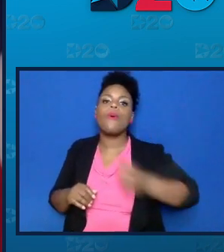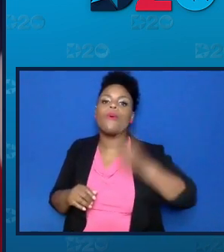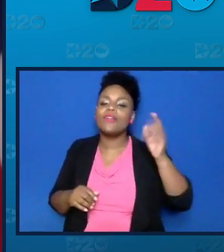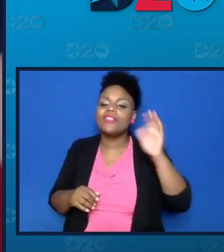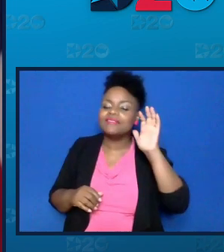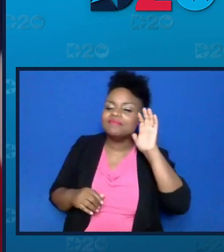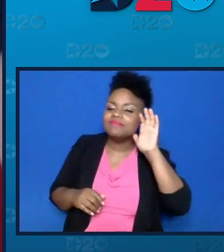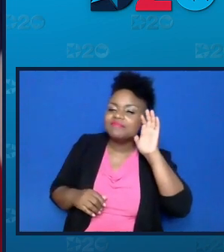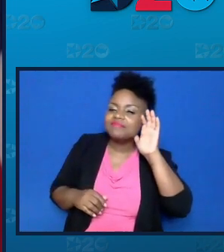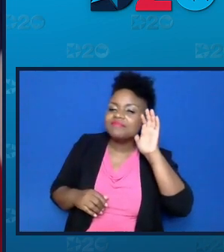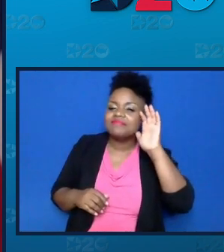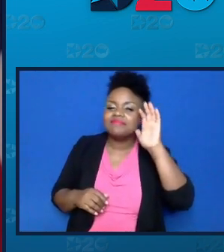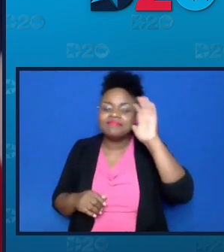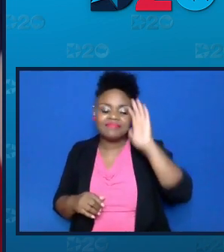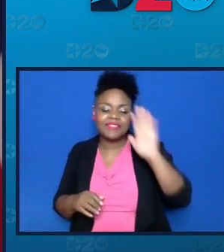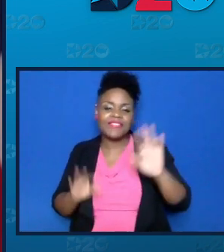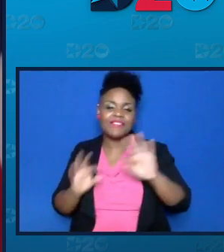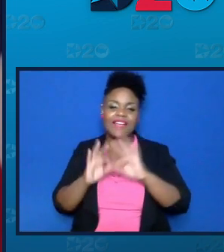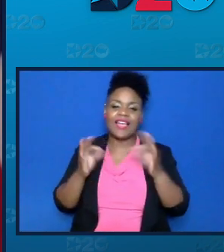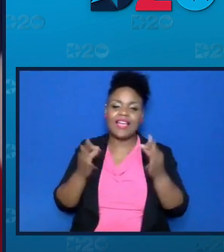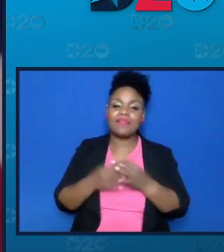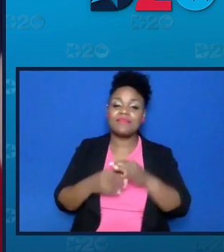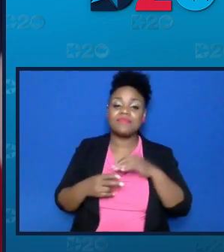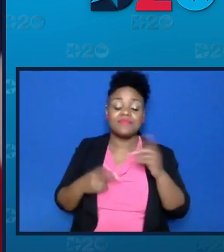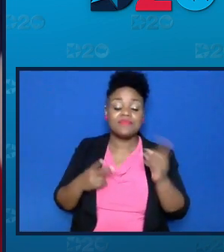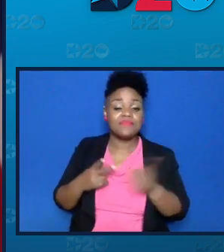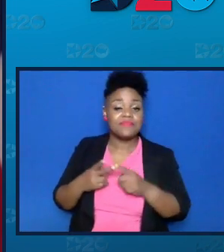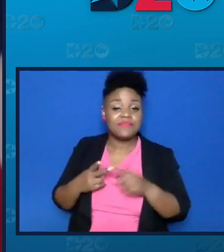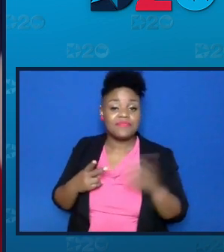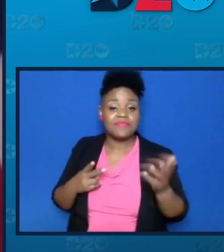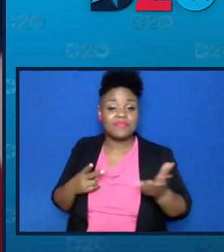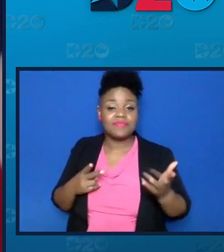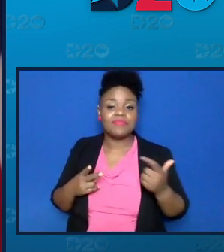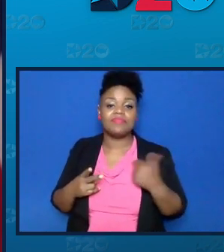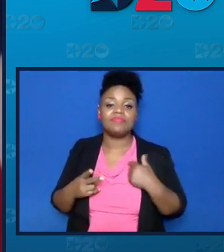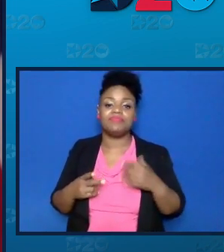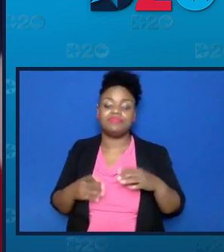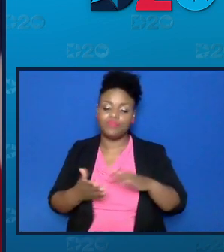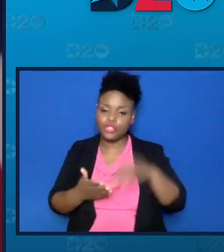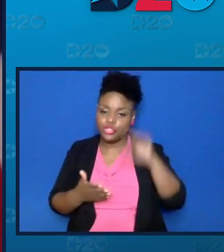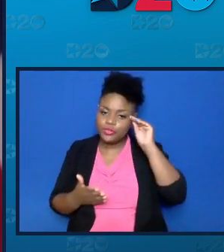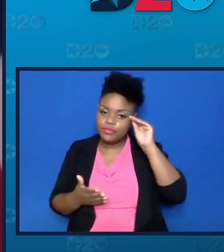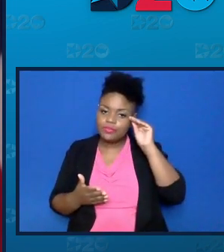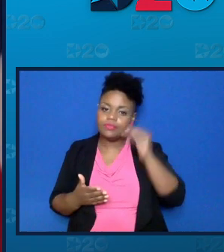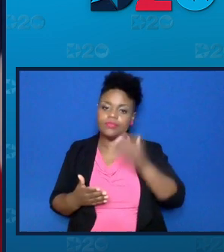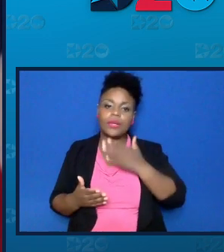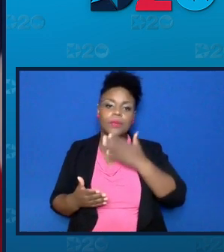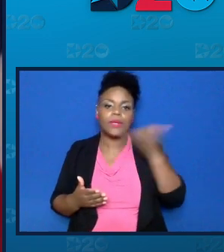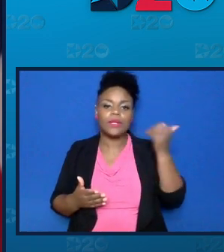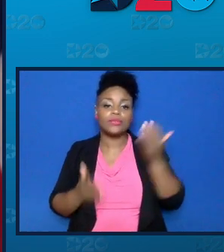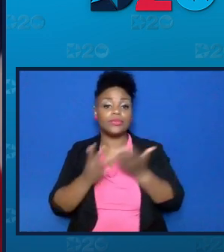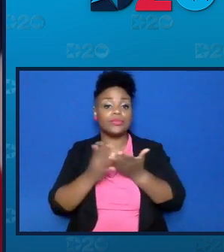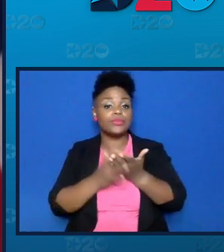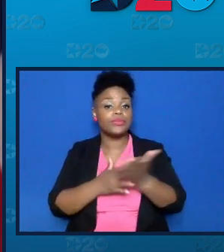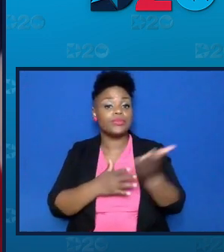And second, I found the best way through pain and loss and grief is to find